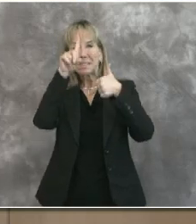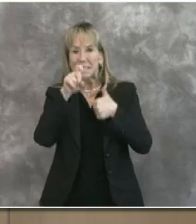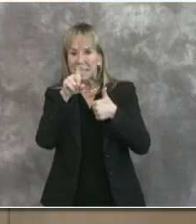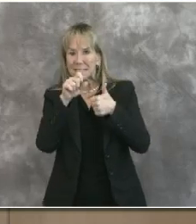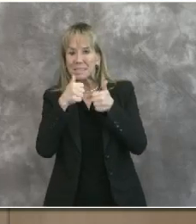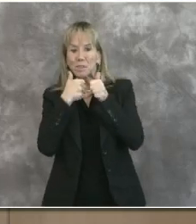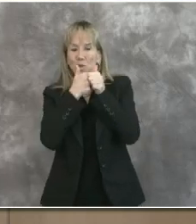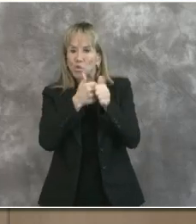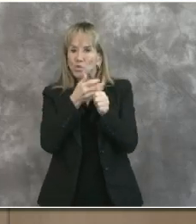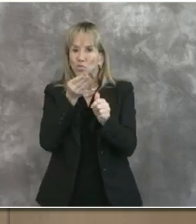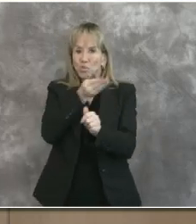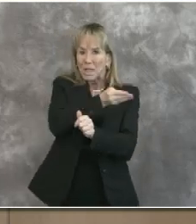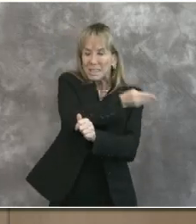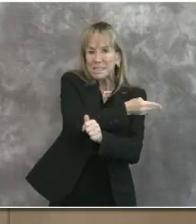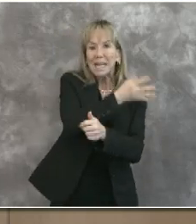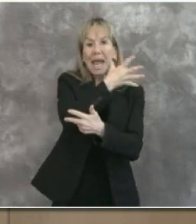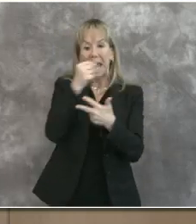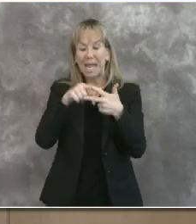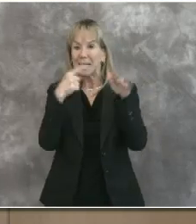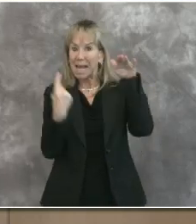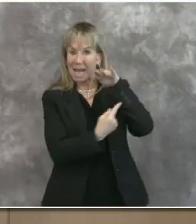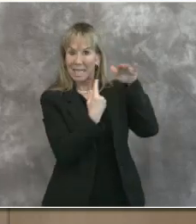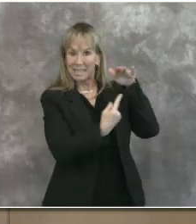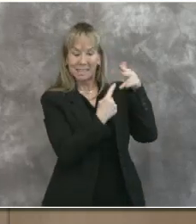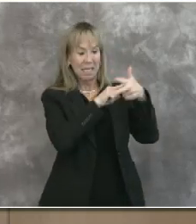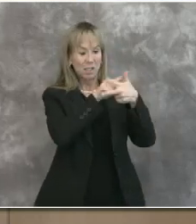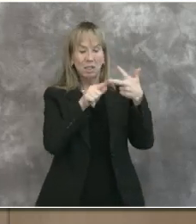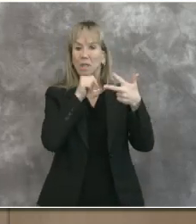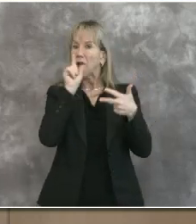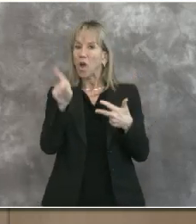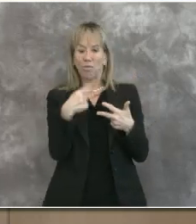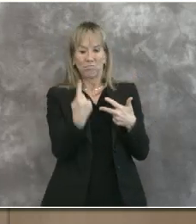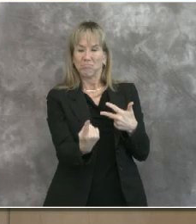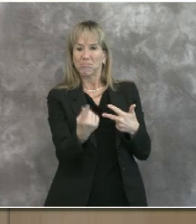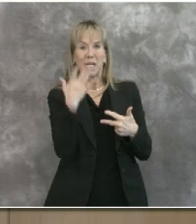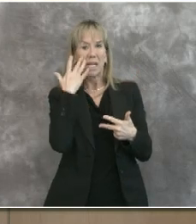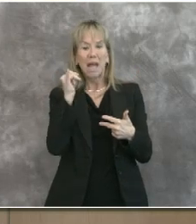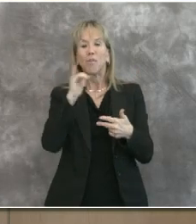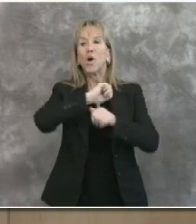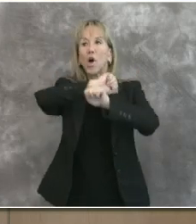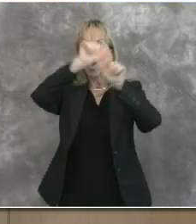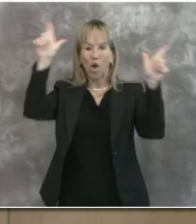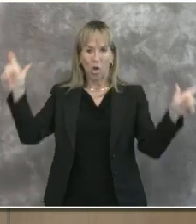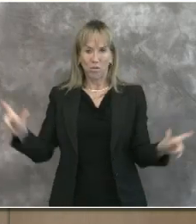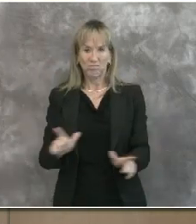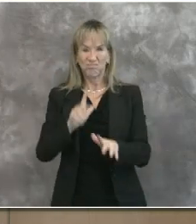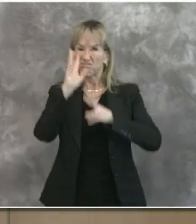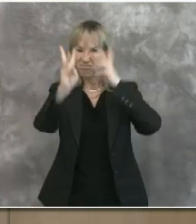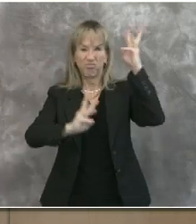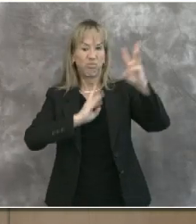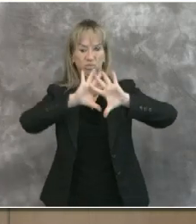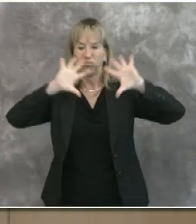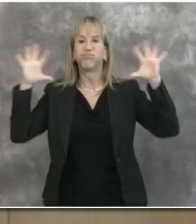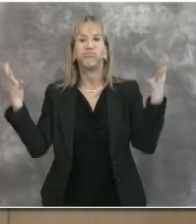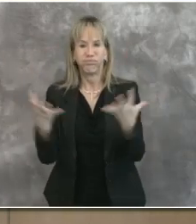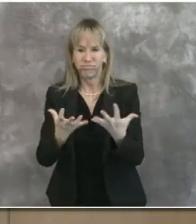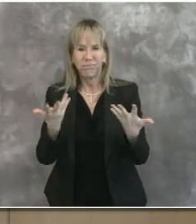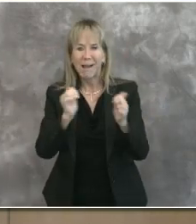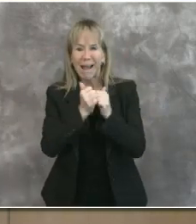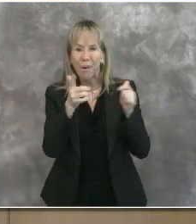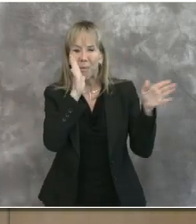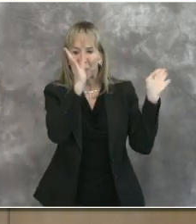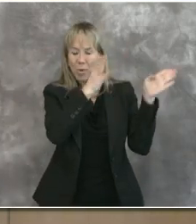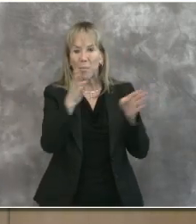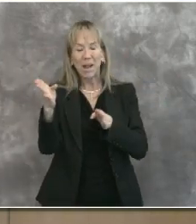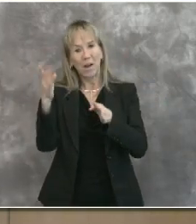component, not just for San Diego and for California, but every jurisdiction as they look towards the future in terms of how they will prepare for